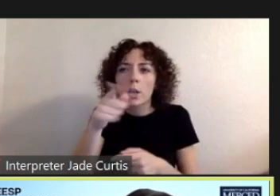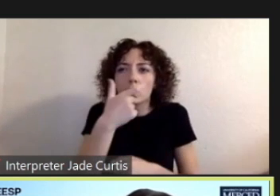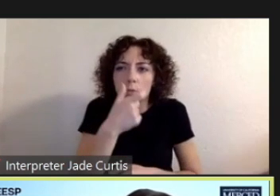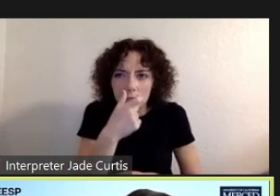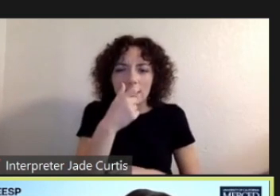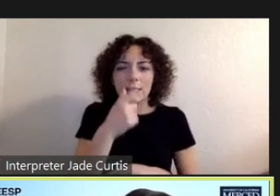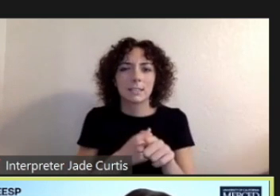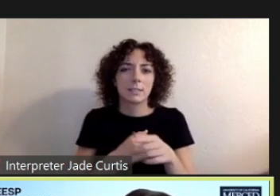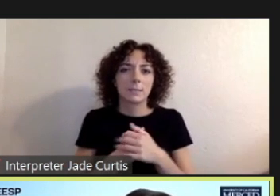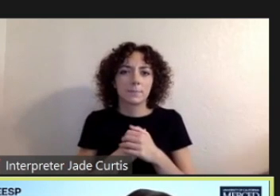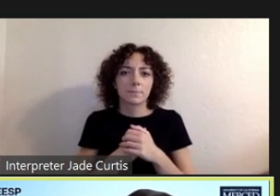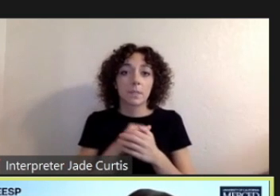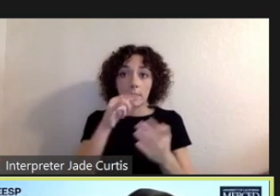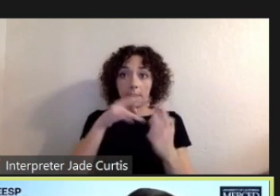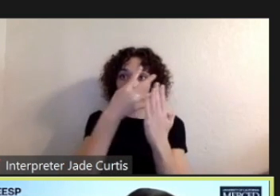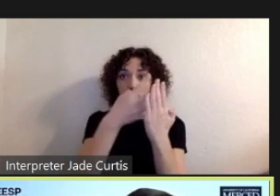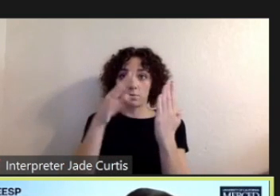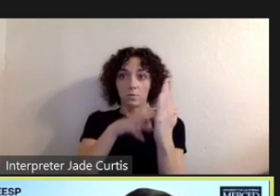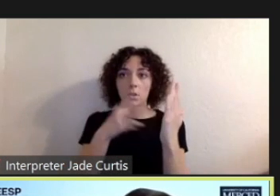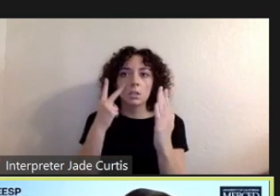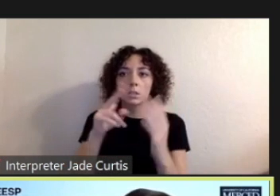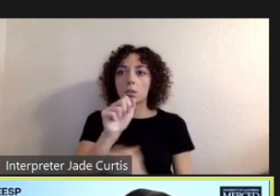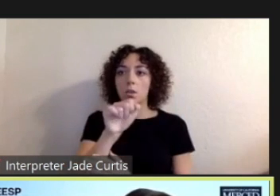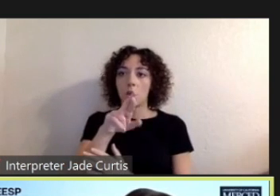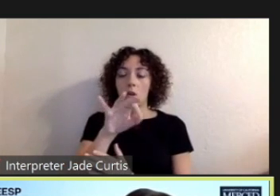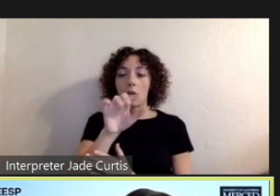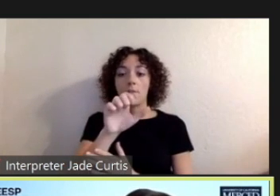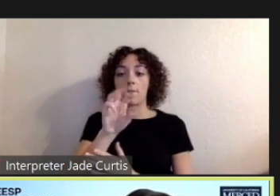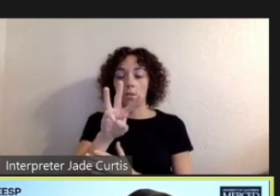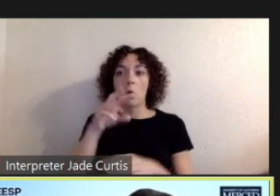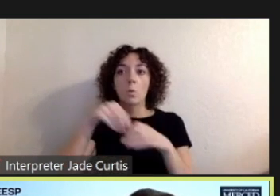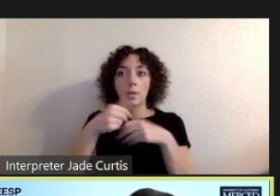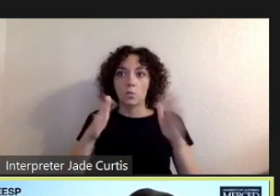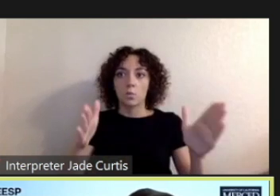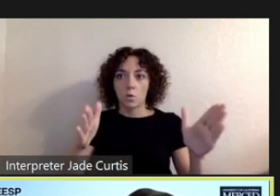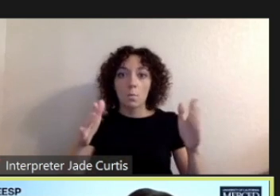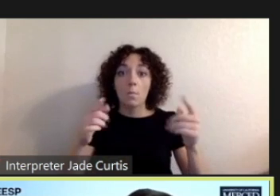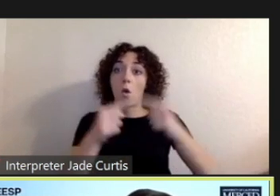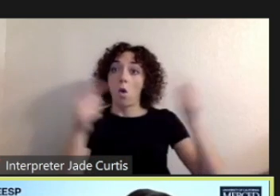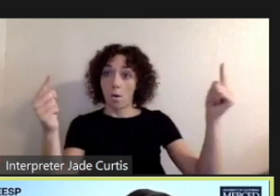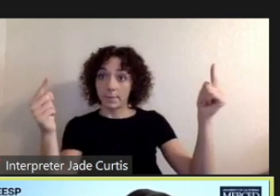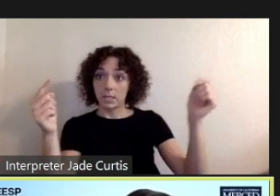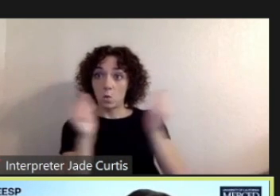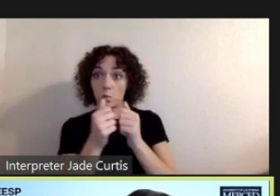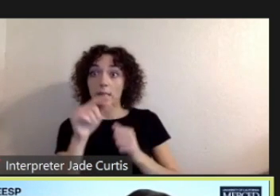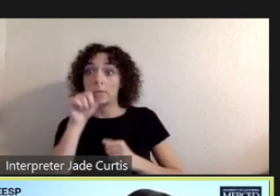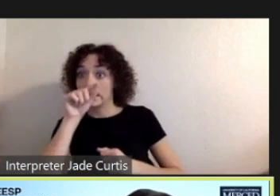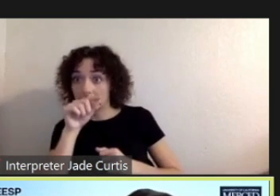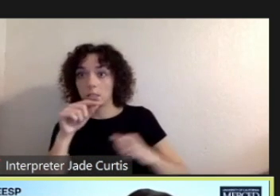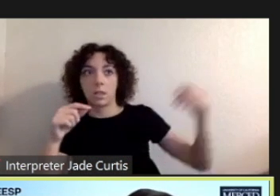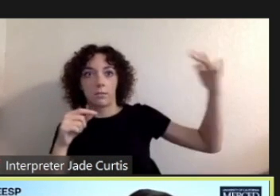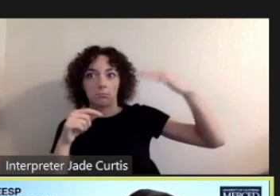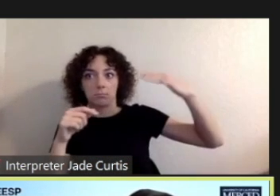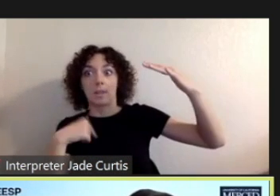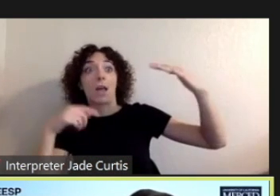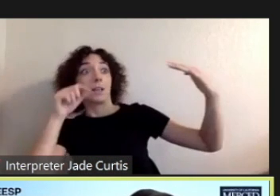indicates that the airflow is in the room is in the opposite direction to the sneeze. The black arrow indicates that the sneeze is